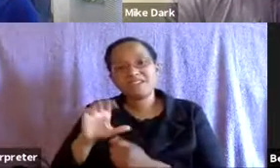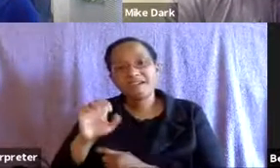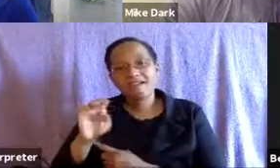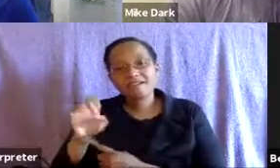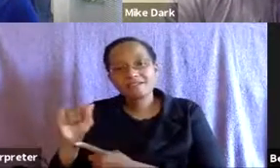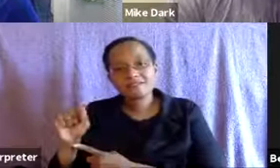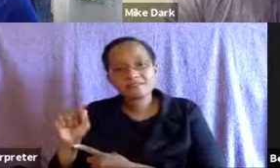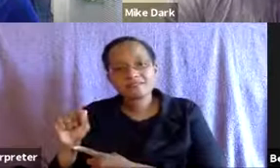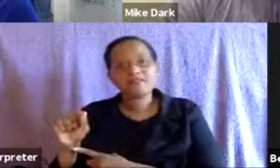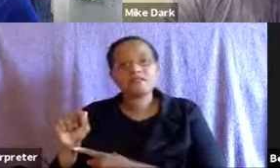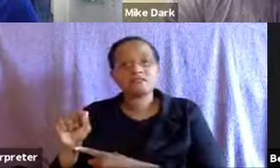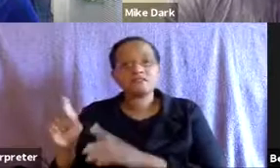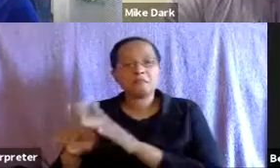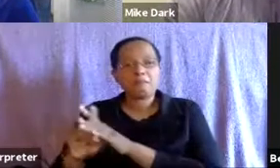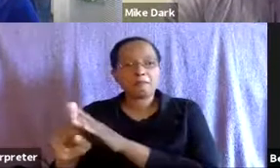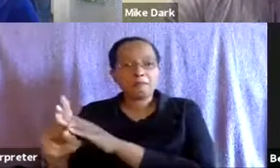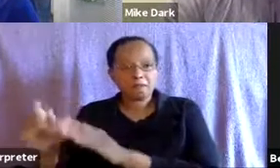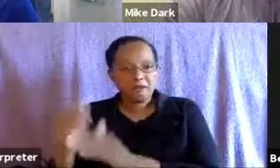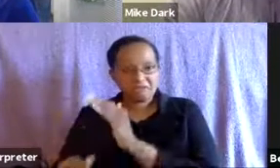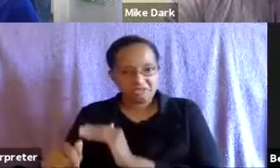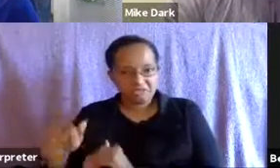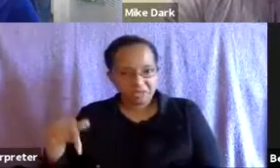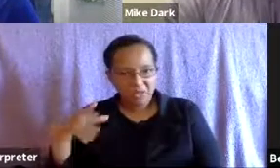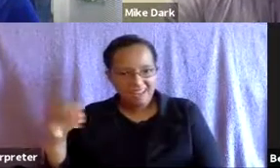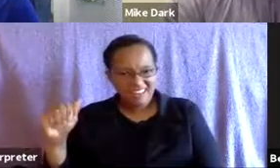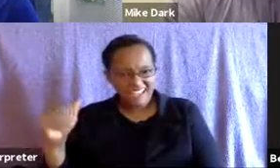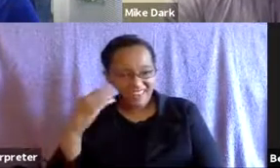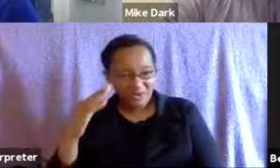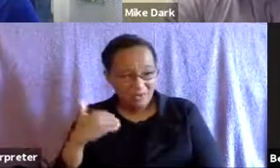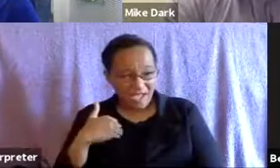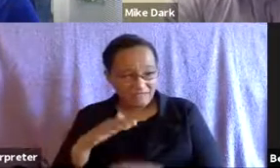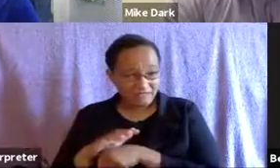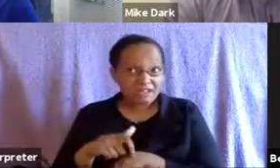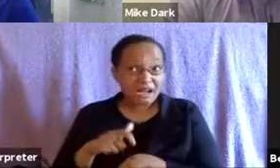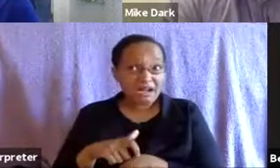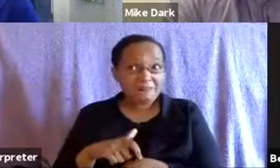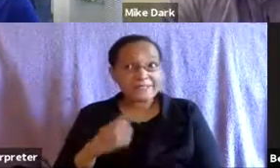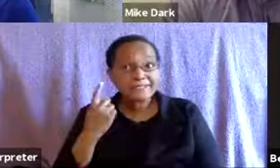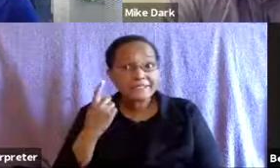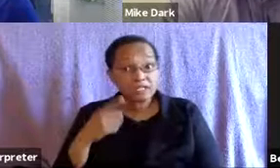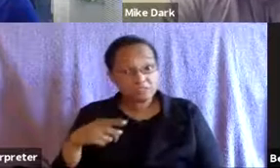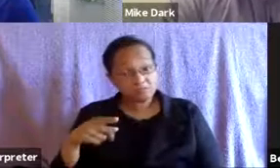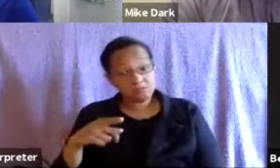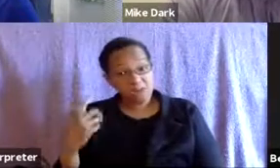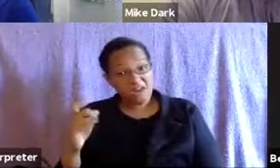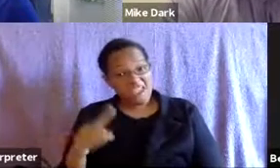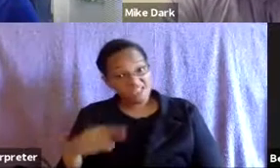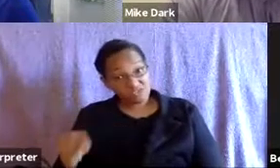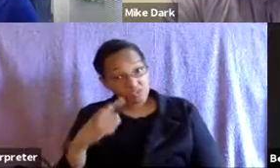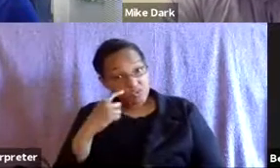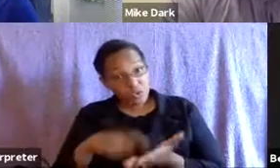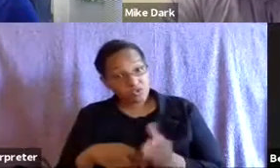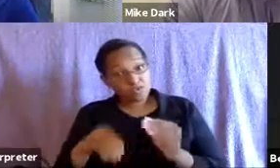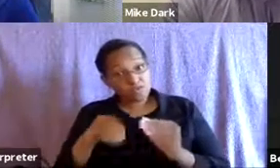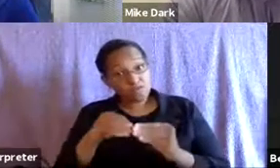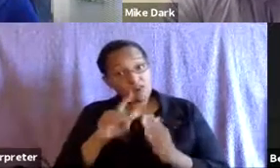and challenges. And so I think we need to look at what we're requiring for CNA students and also make it much more holistic in nature.